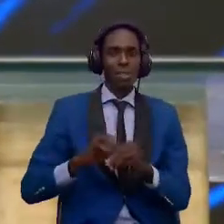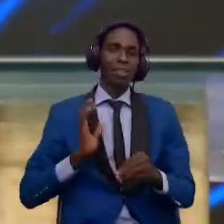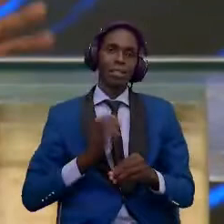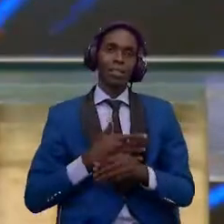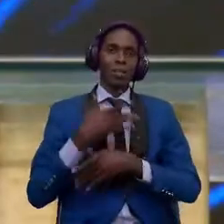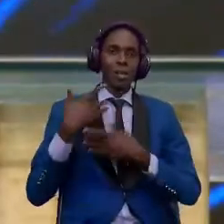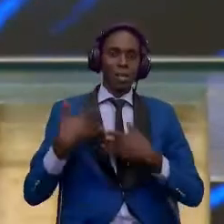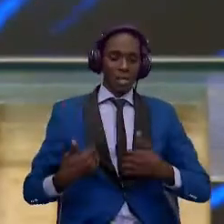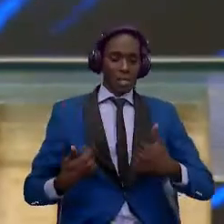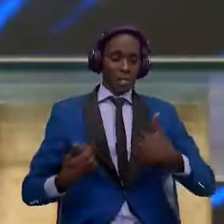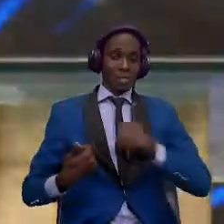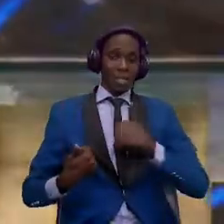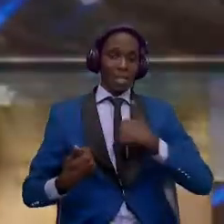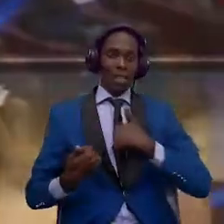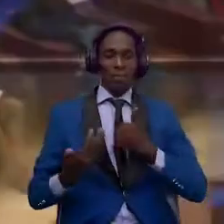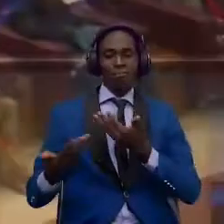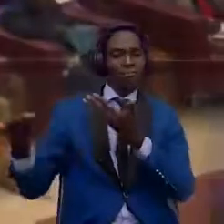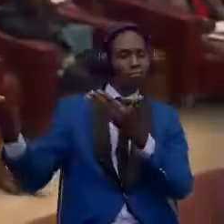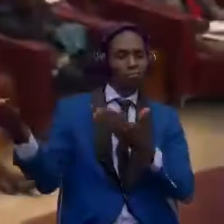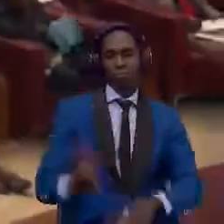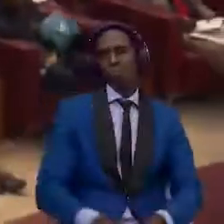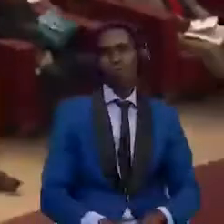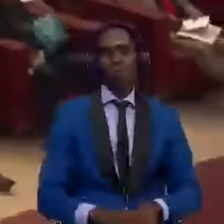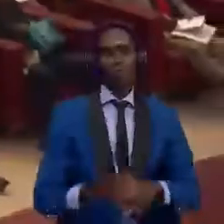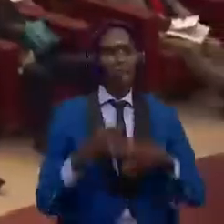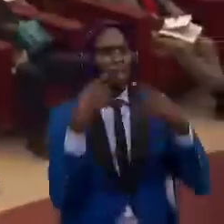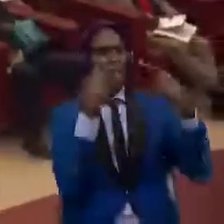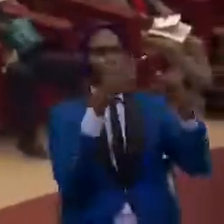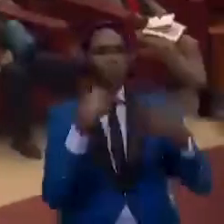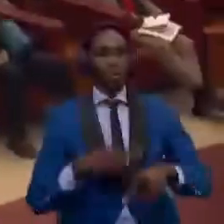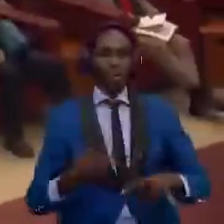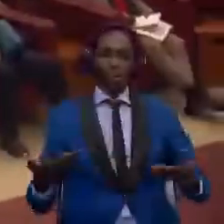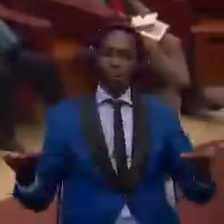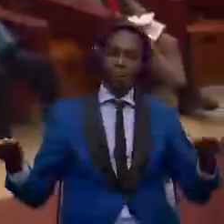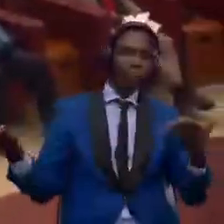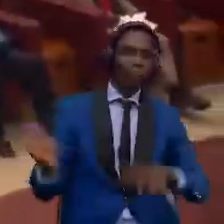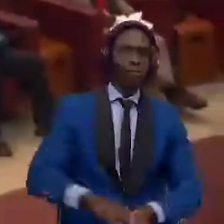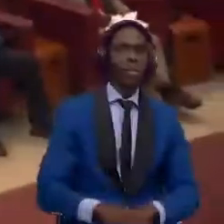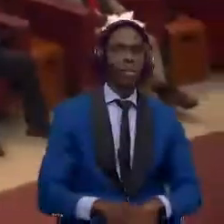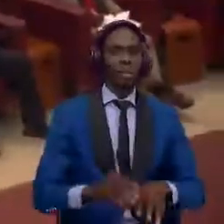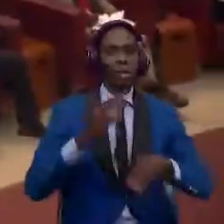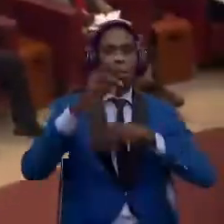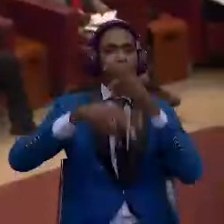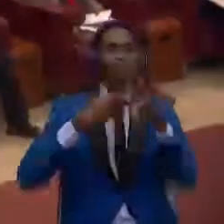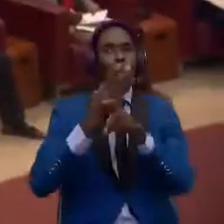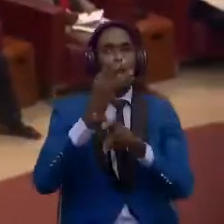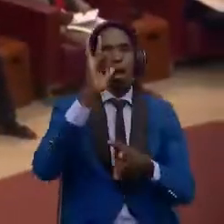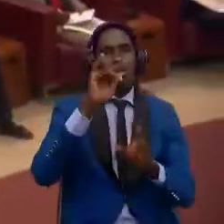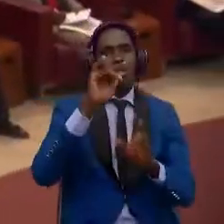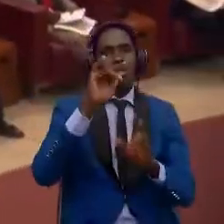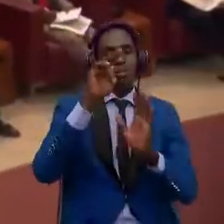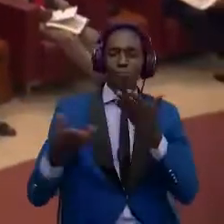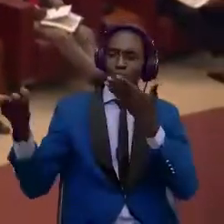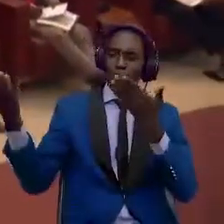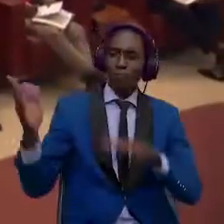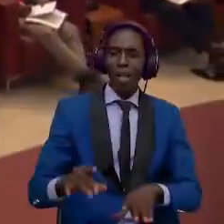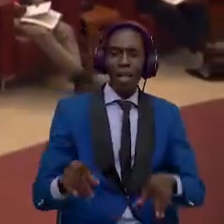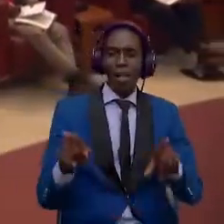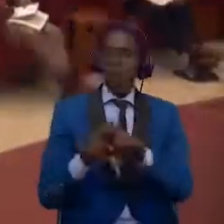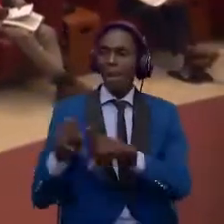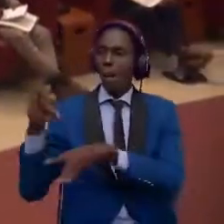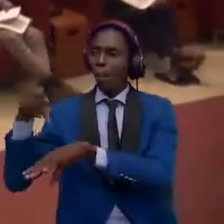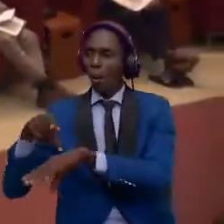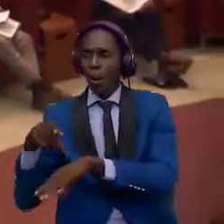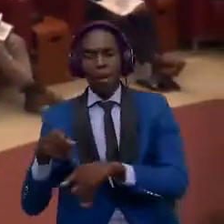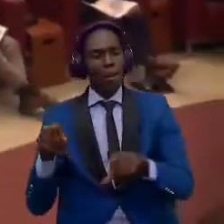Self will die. Competition will die and carnality will die, like Paul, like